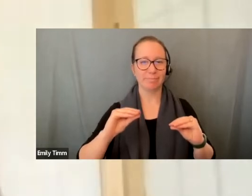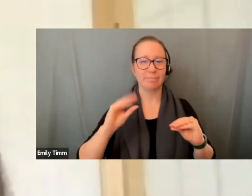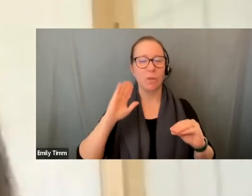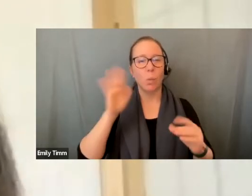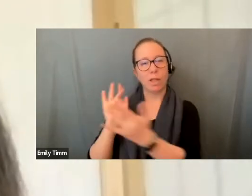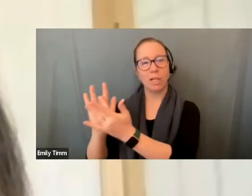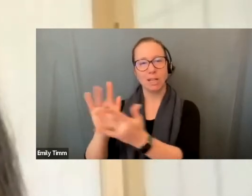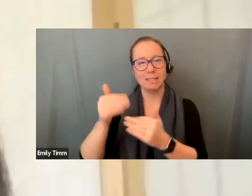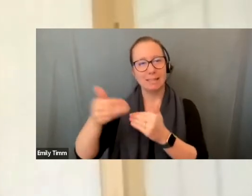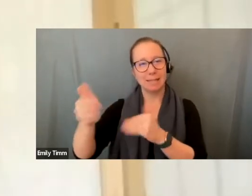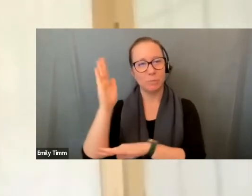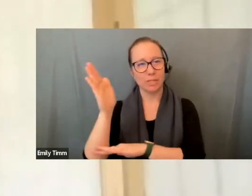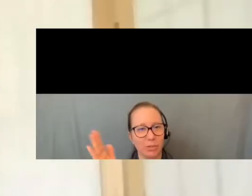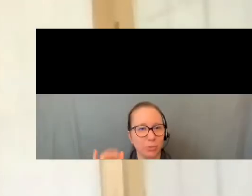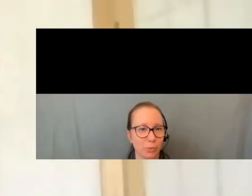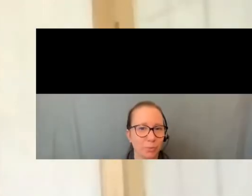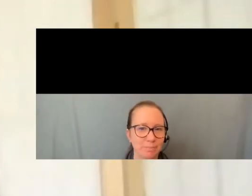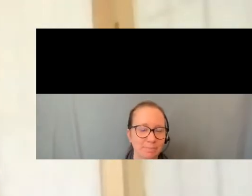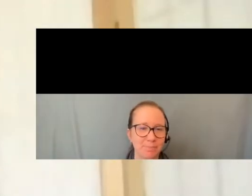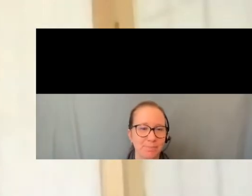presenters via the chat.